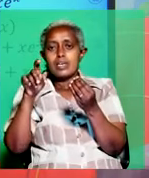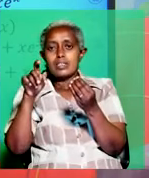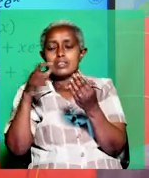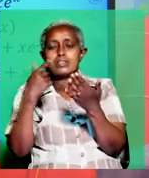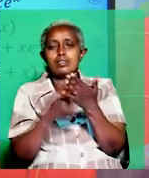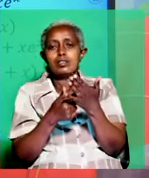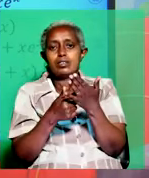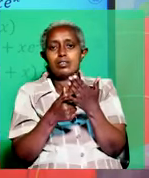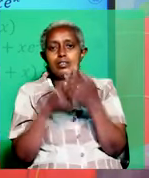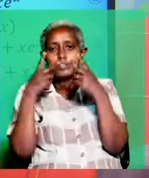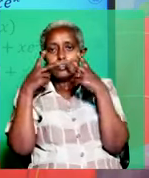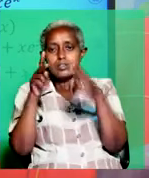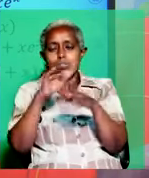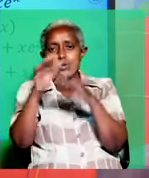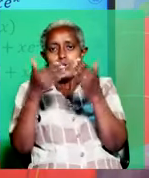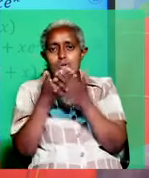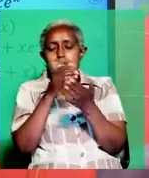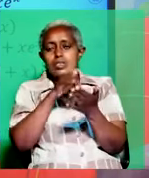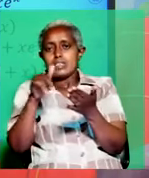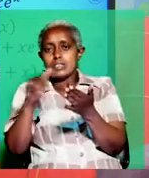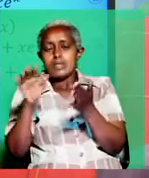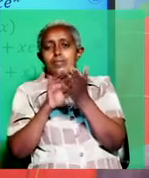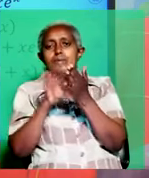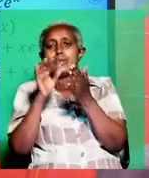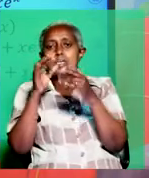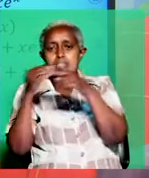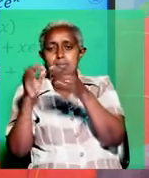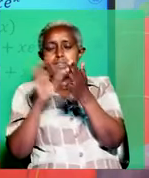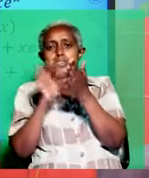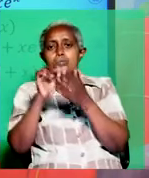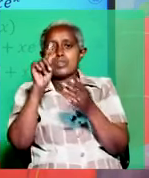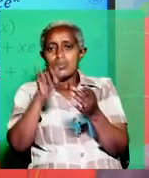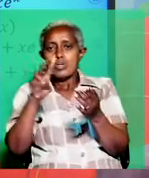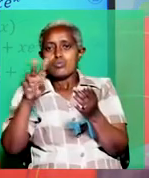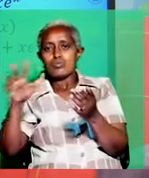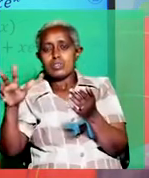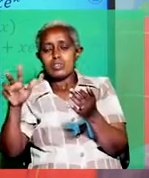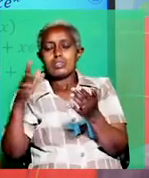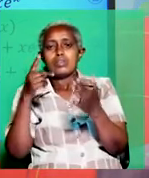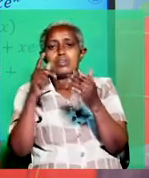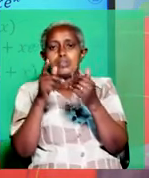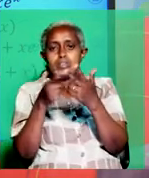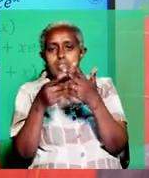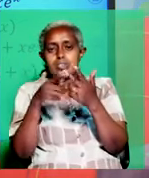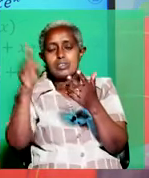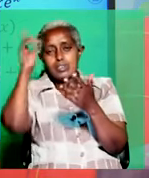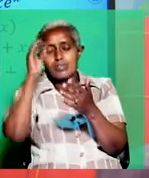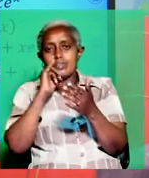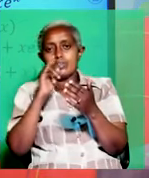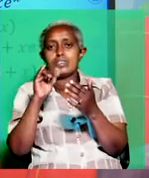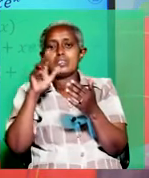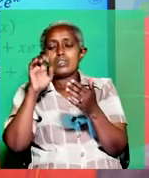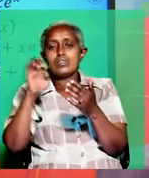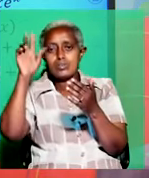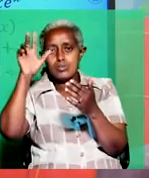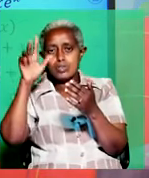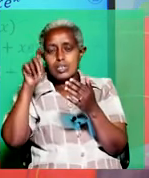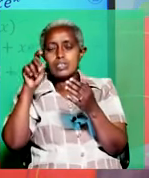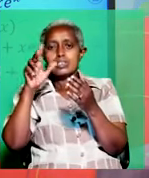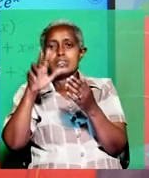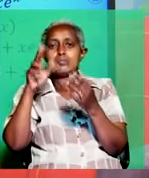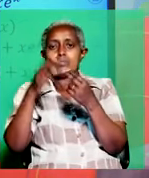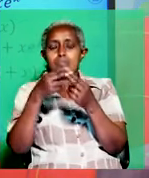see, all are the same except the numbers 1, 2, 3. So for third derivative, it is e raised to x 3 plus x. For the